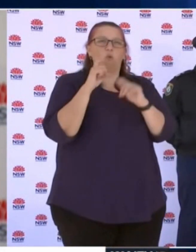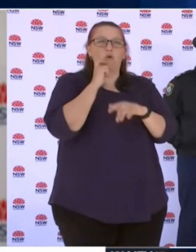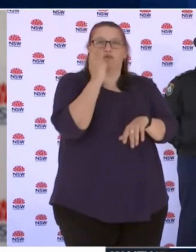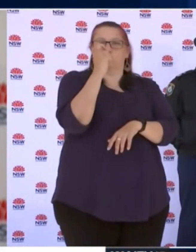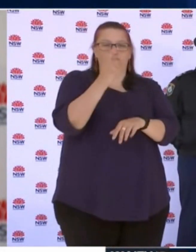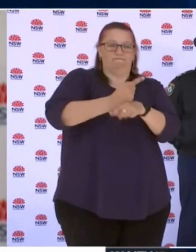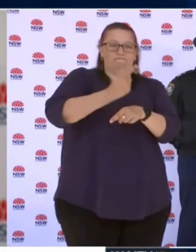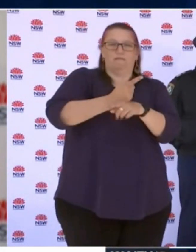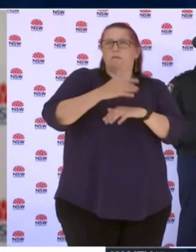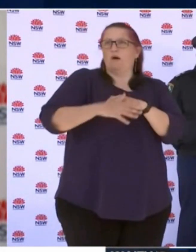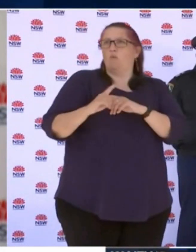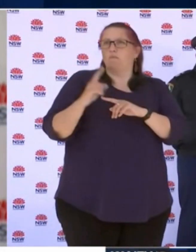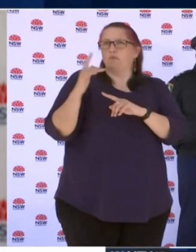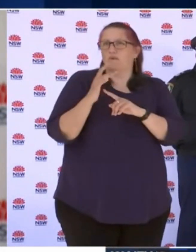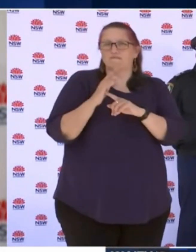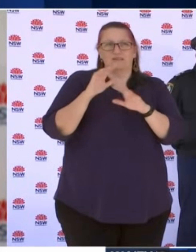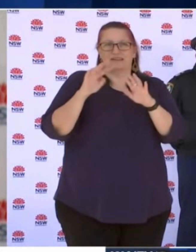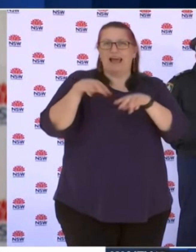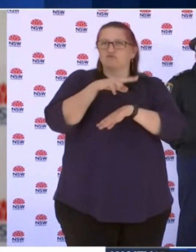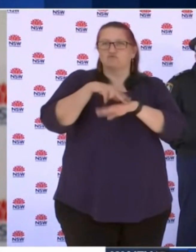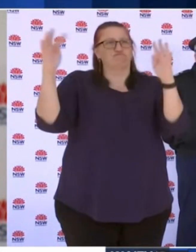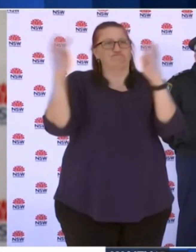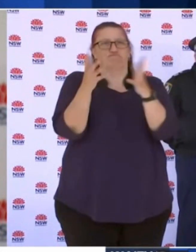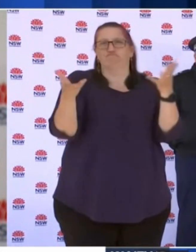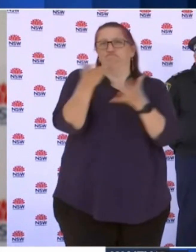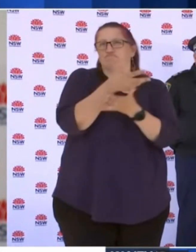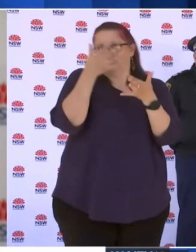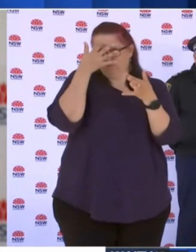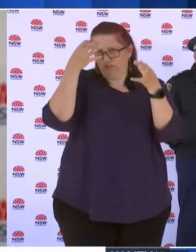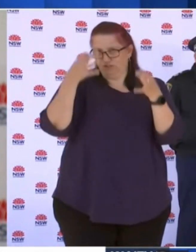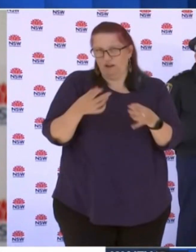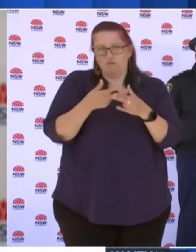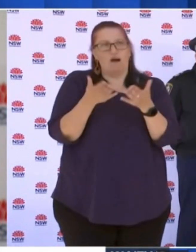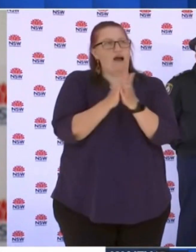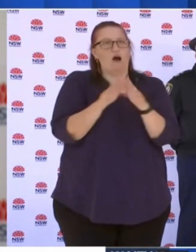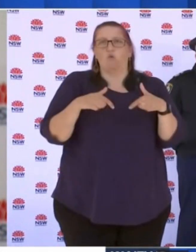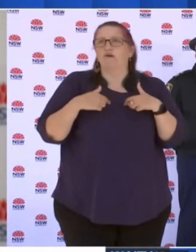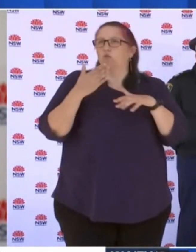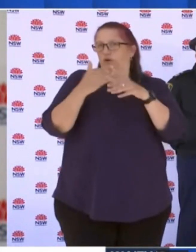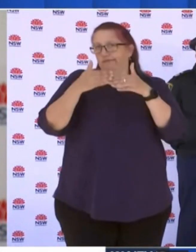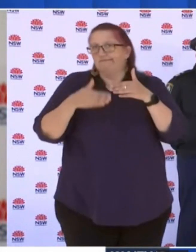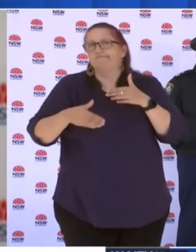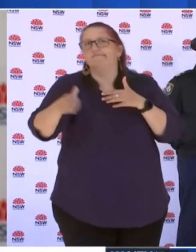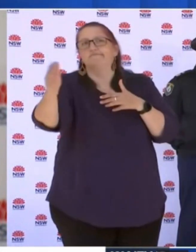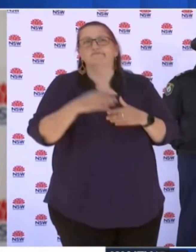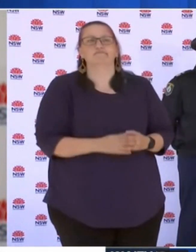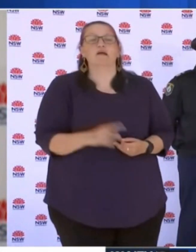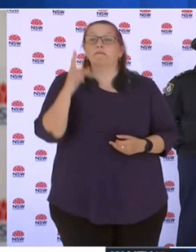forward. I broadly support the way forward. I think the citizens of Australia need a plan, but we also need to